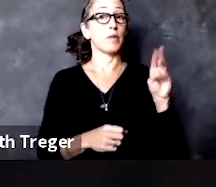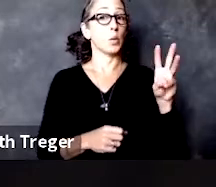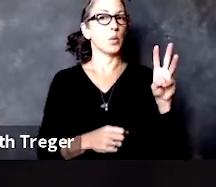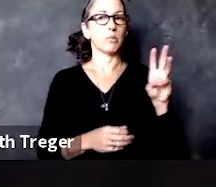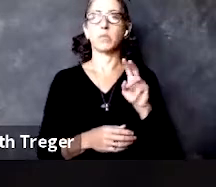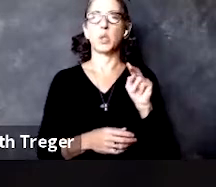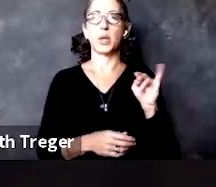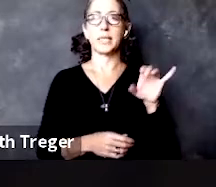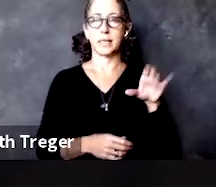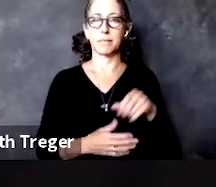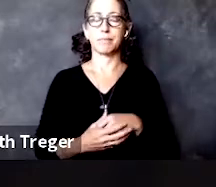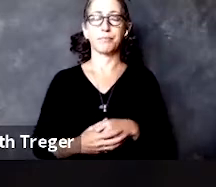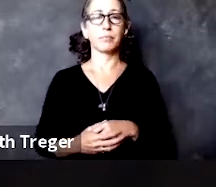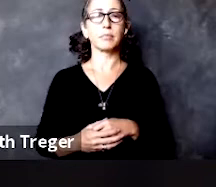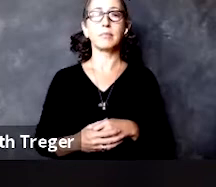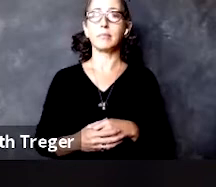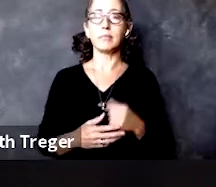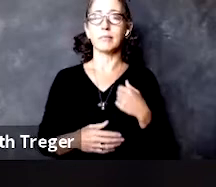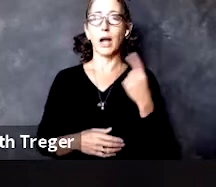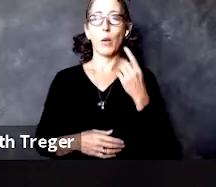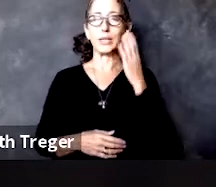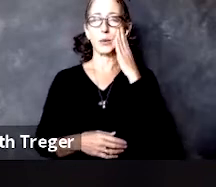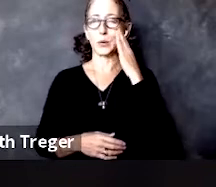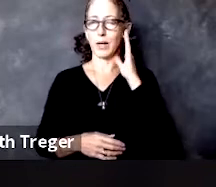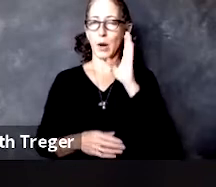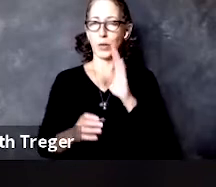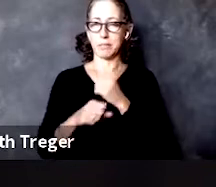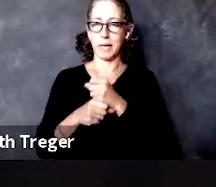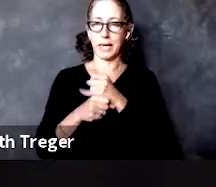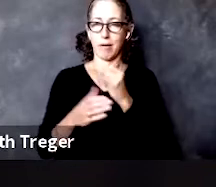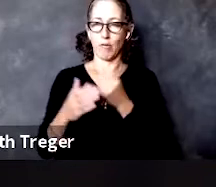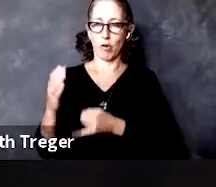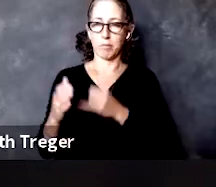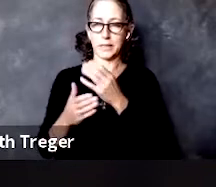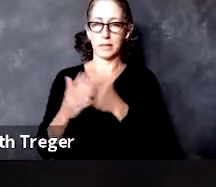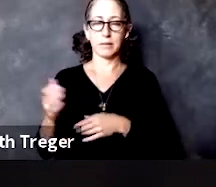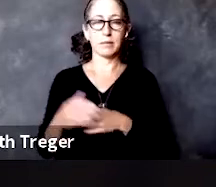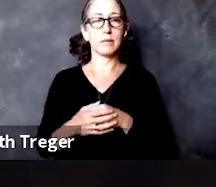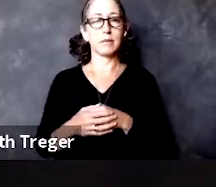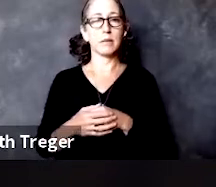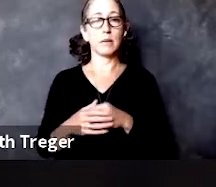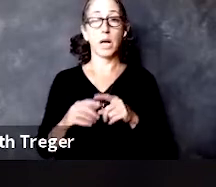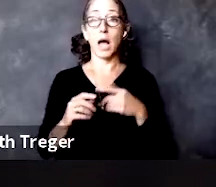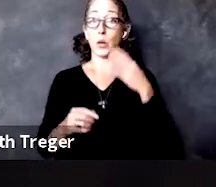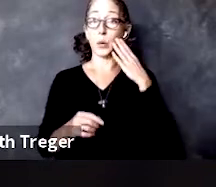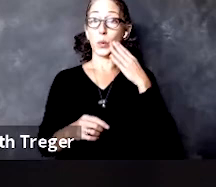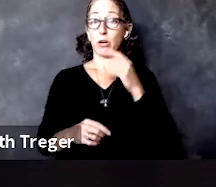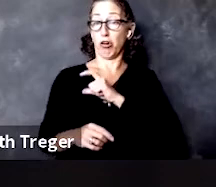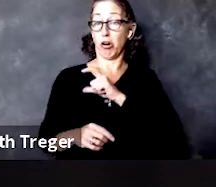And I always knew I'd make this piece, but I also felt, knowing guards,